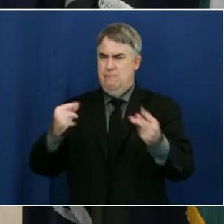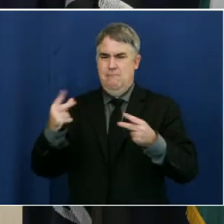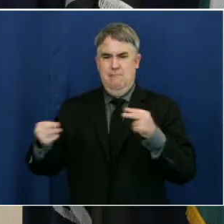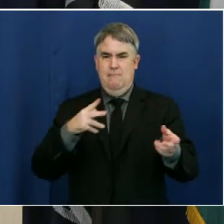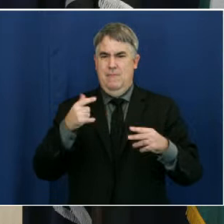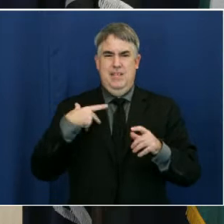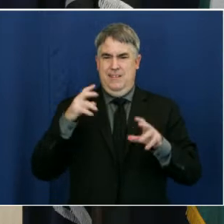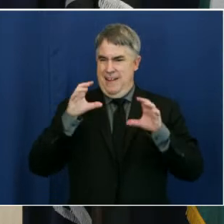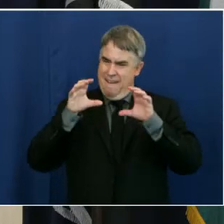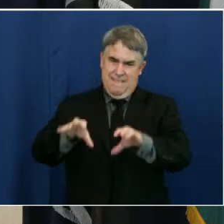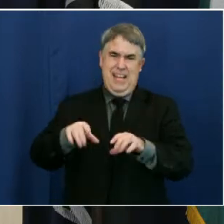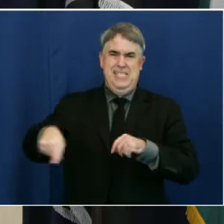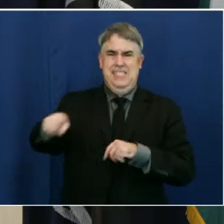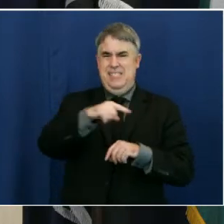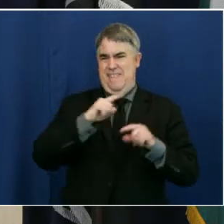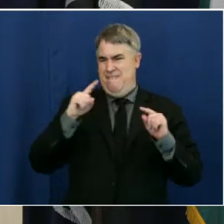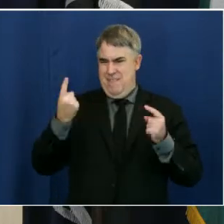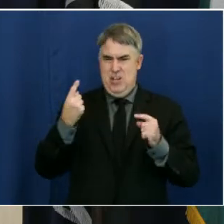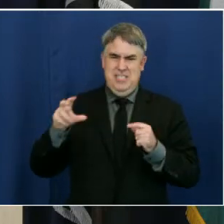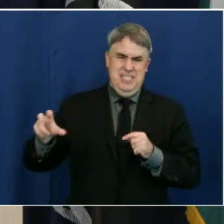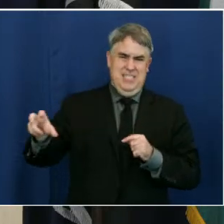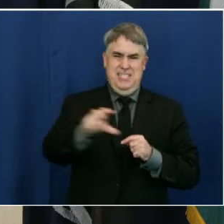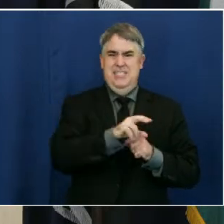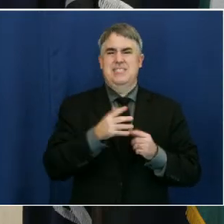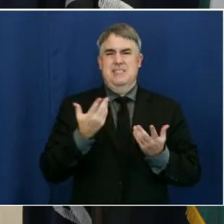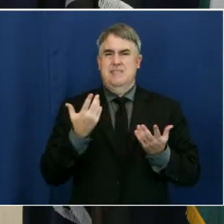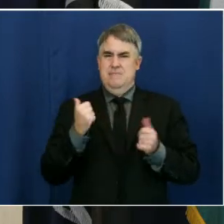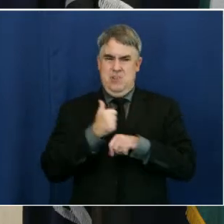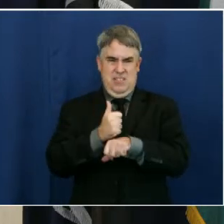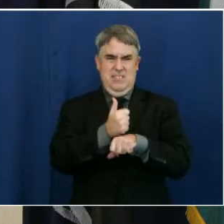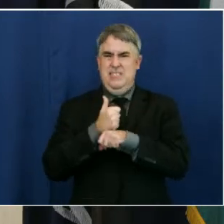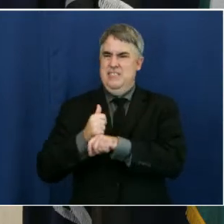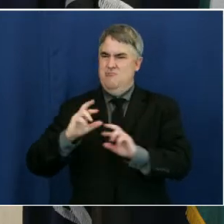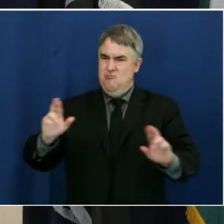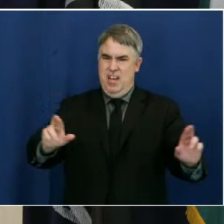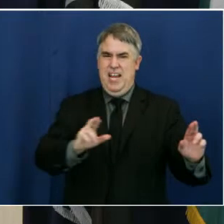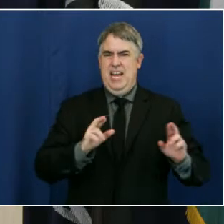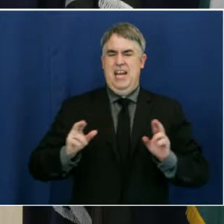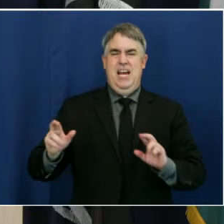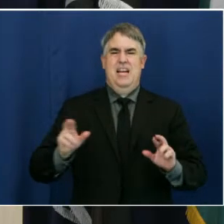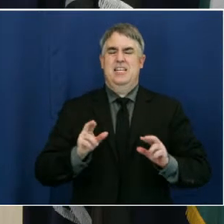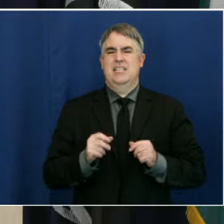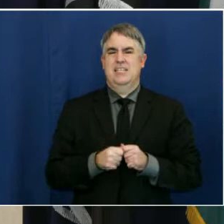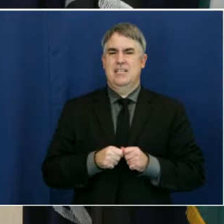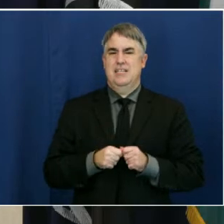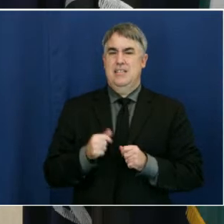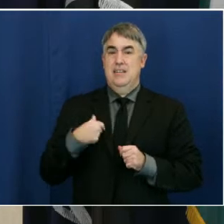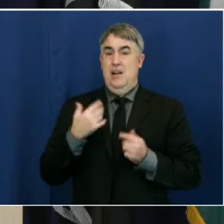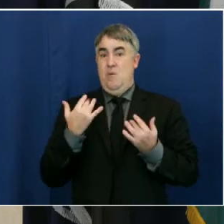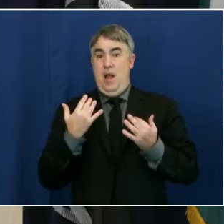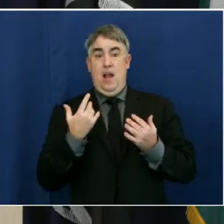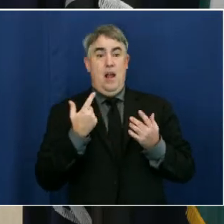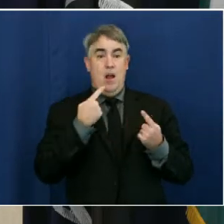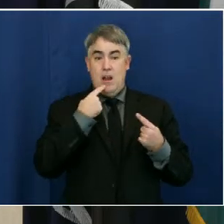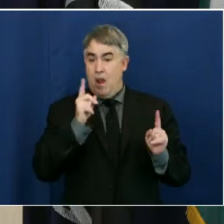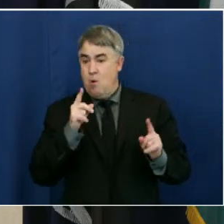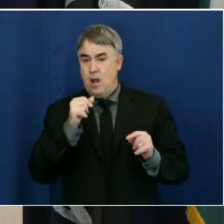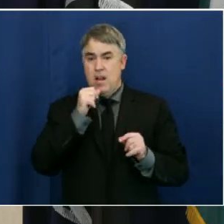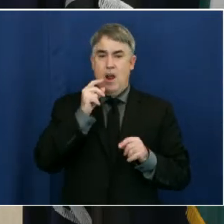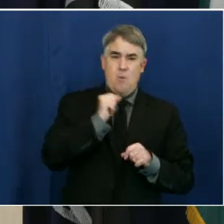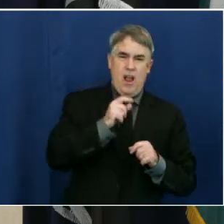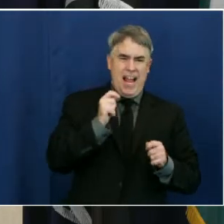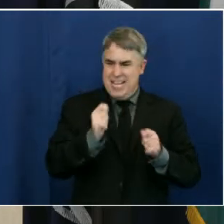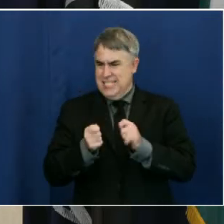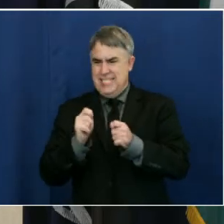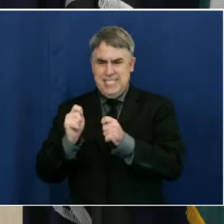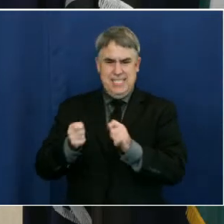all on both the challenges and the successes and the opportunity. But we do think that this is a welcome change and will certainly be one that